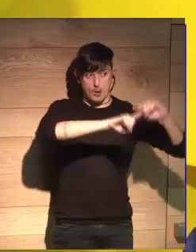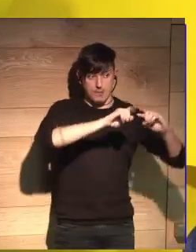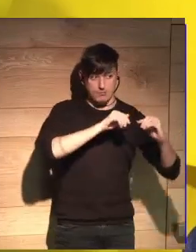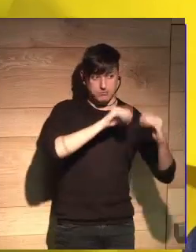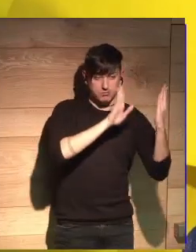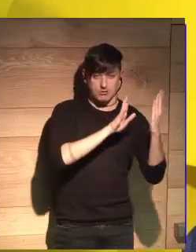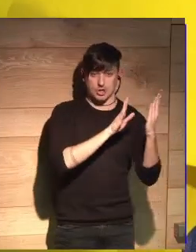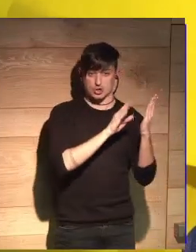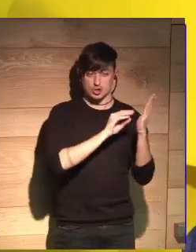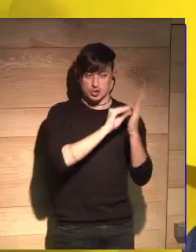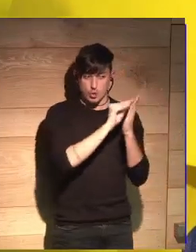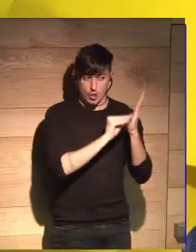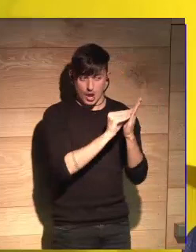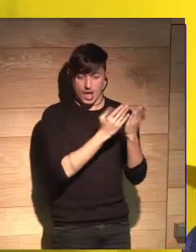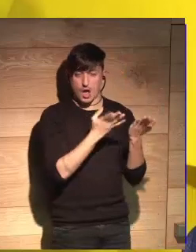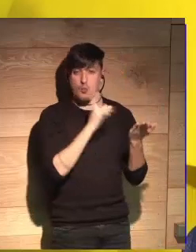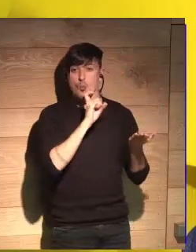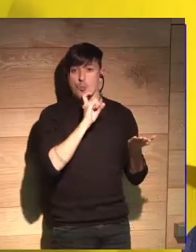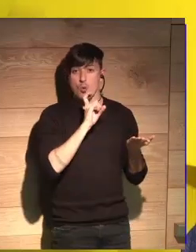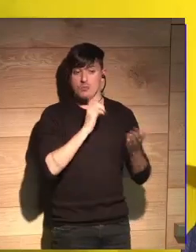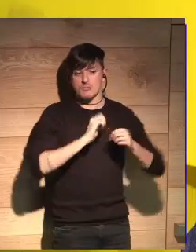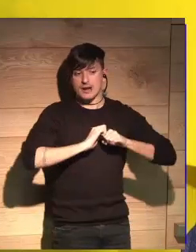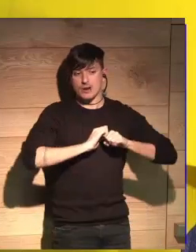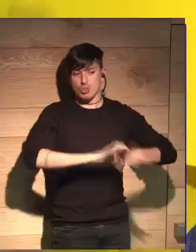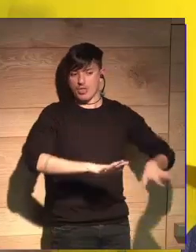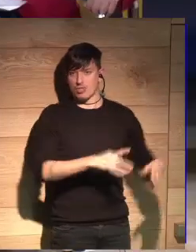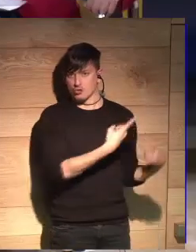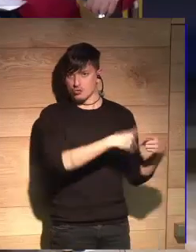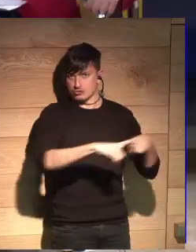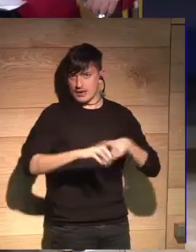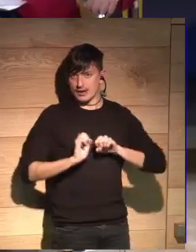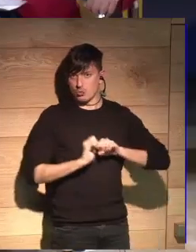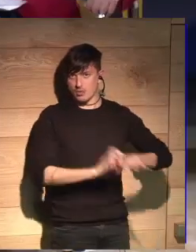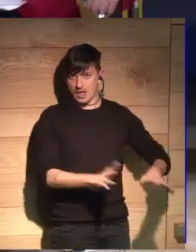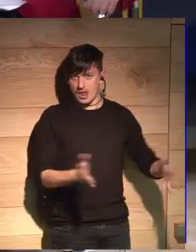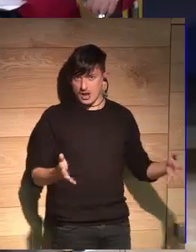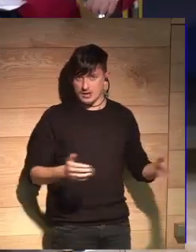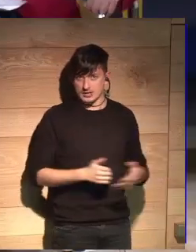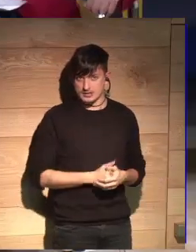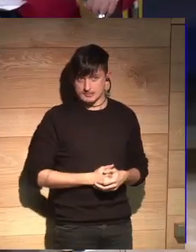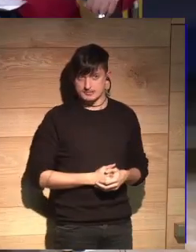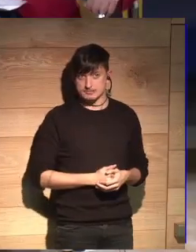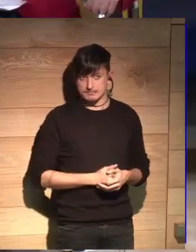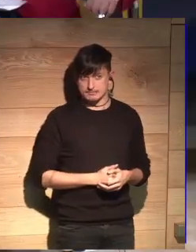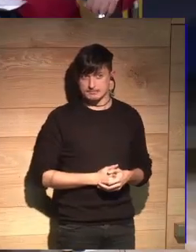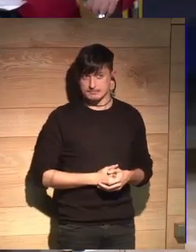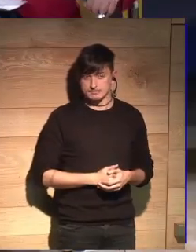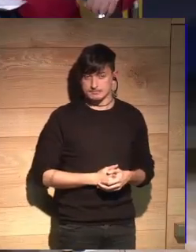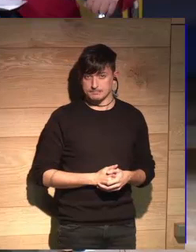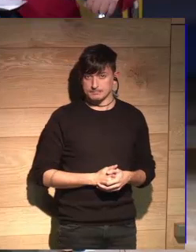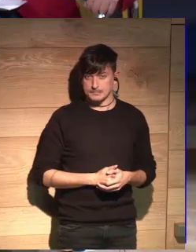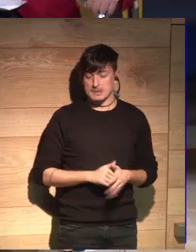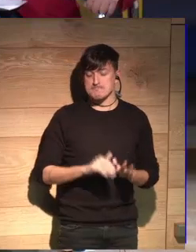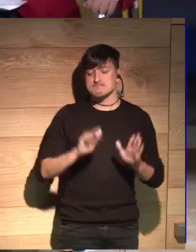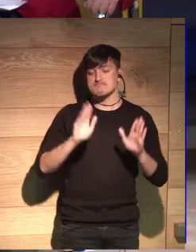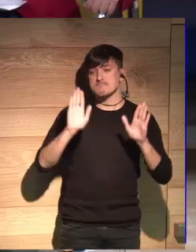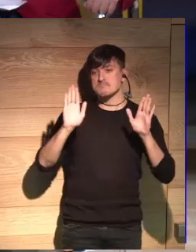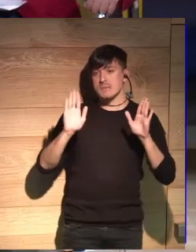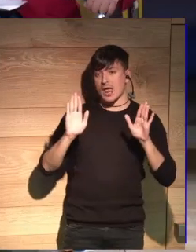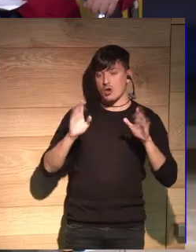let's solve them like problems are solved, by giving up to things. But I also think being part